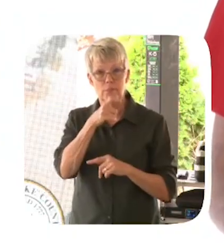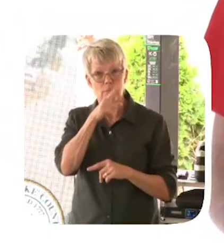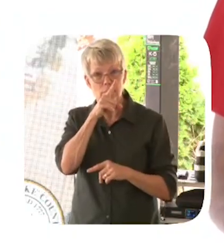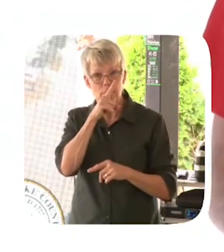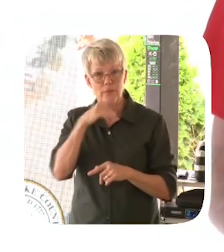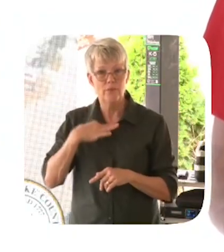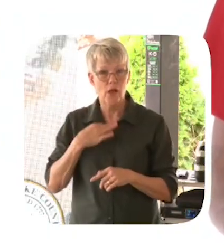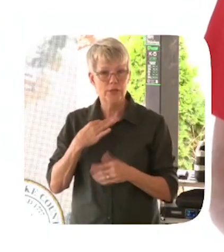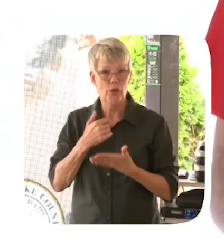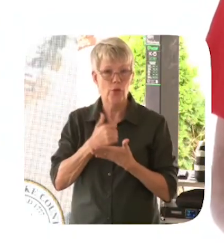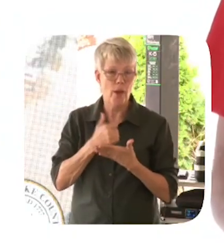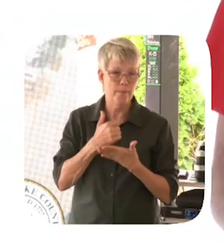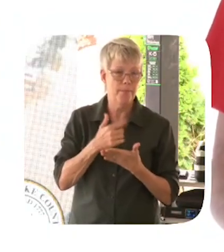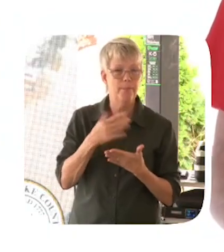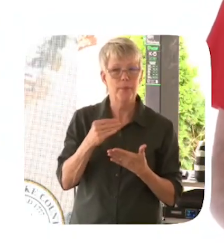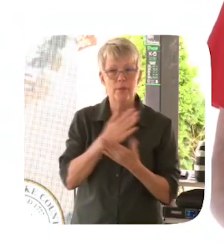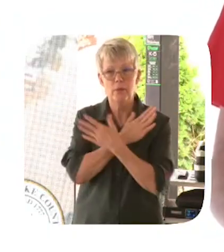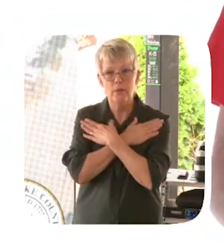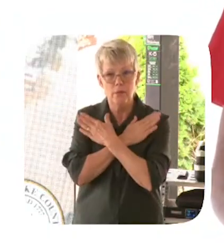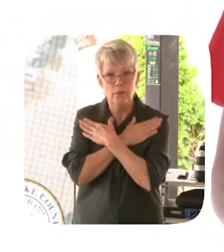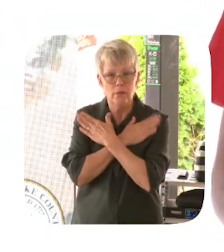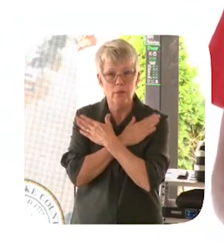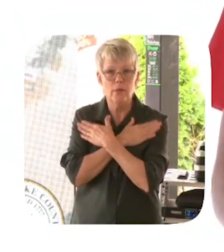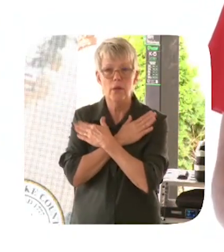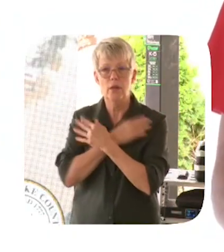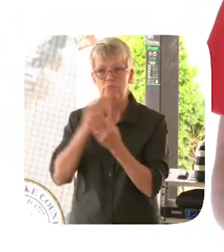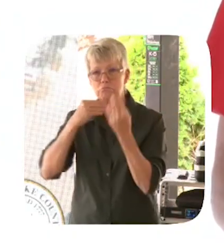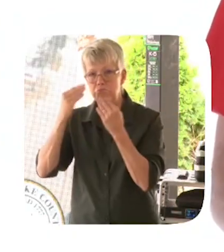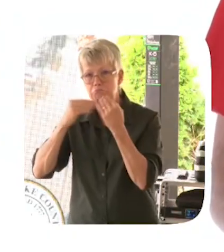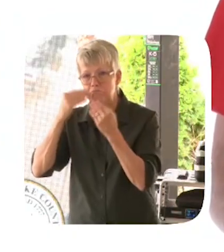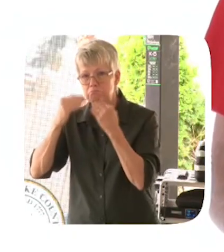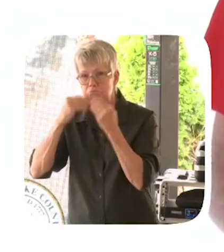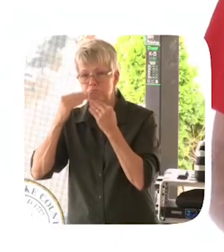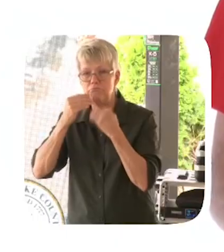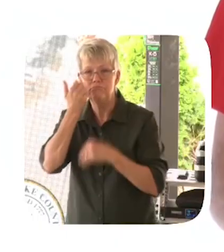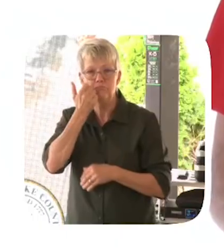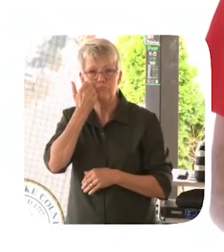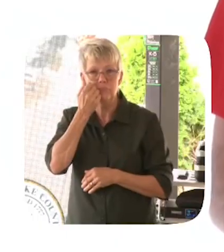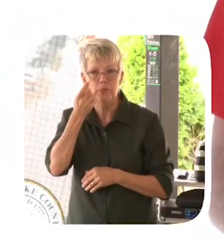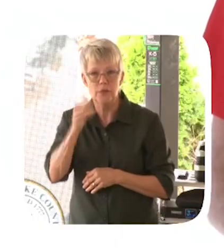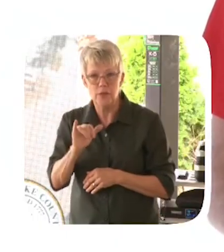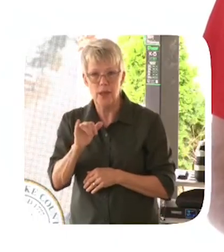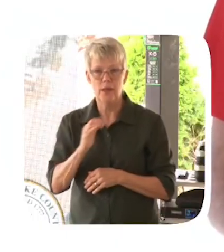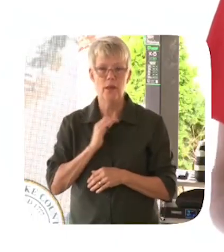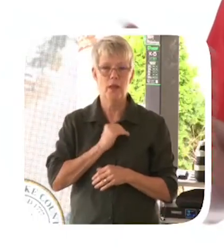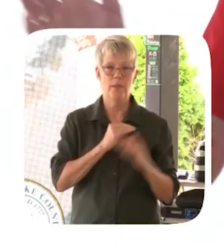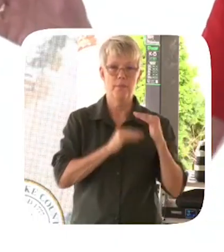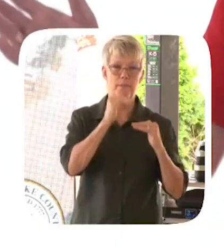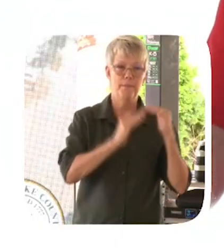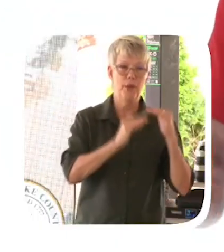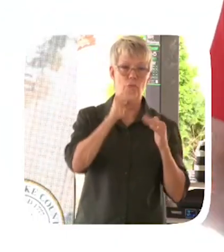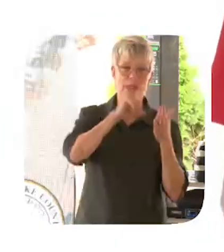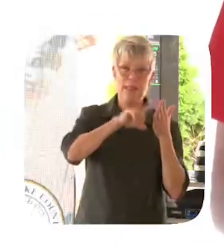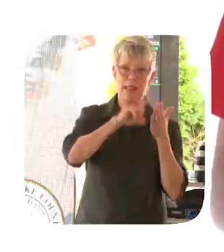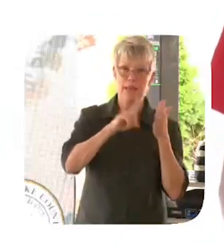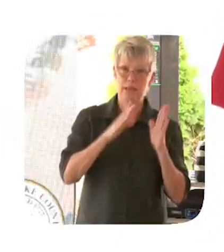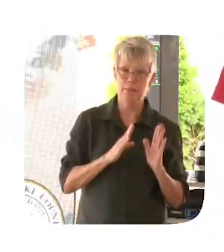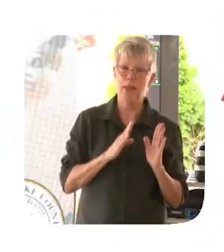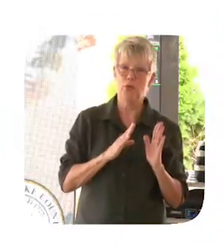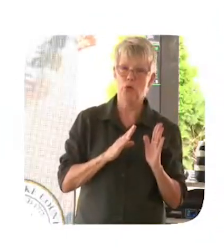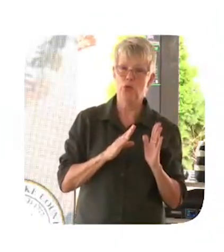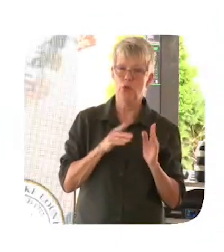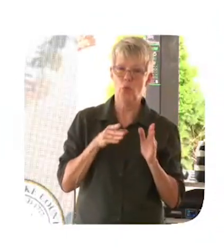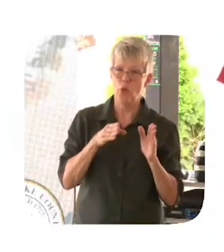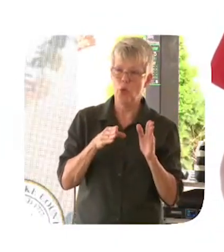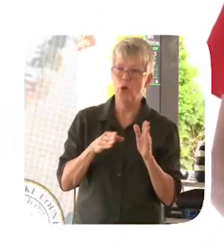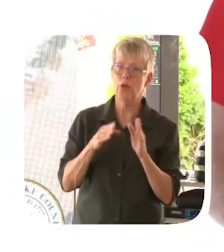a place to rest, fellowship, and share a good meal at the end of each day. Our building inspectors, as were mentioned on the video, were on the streets